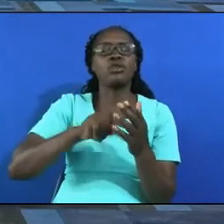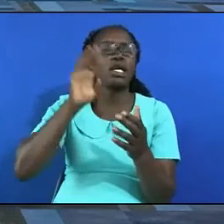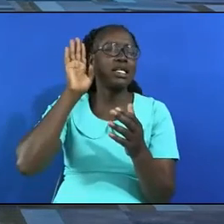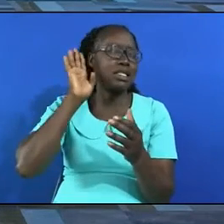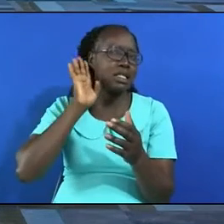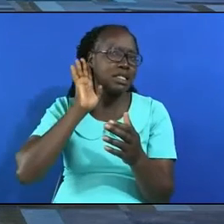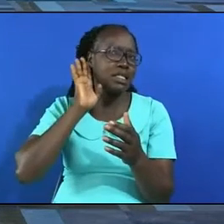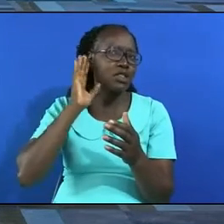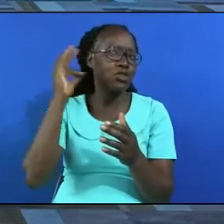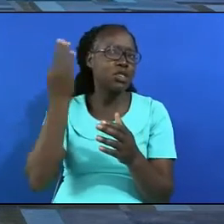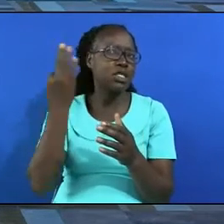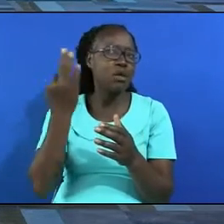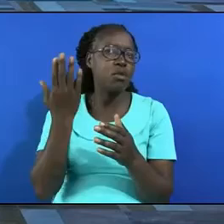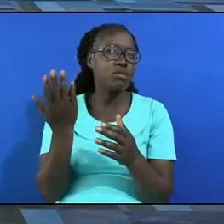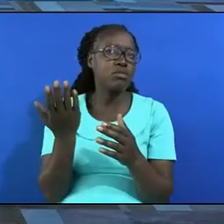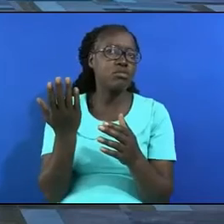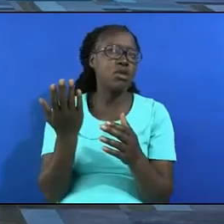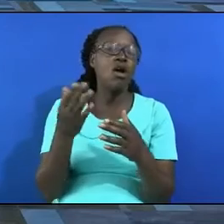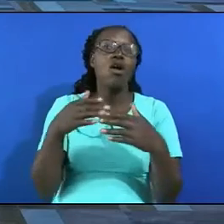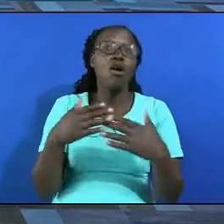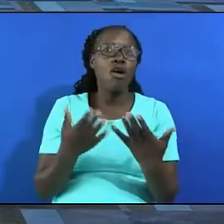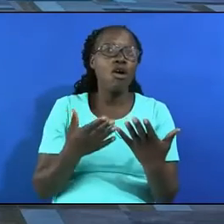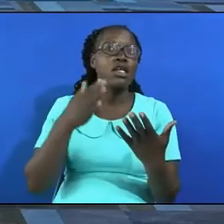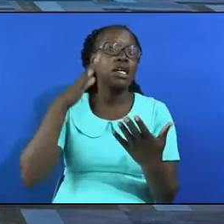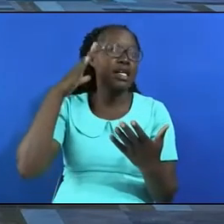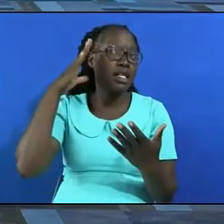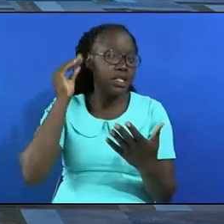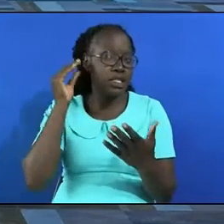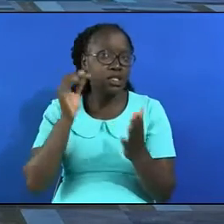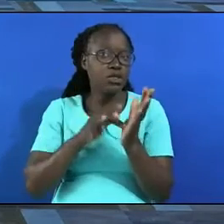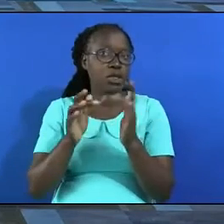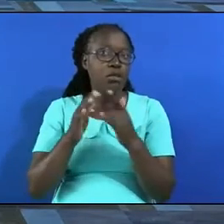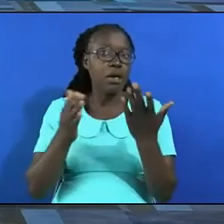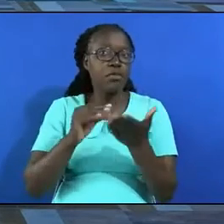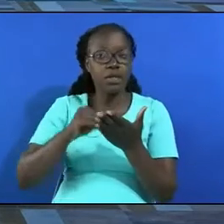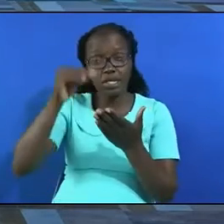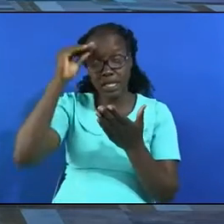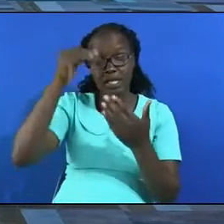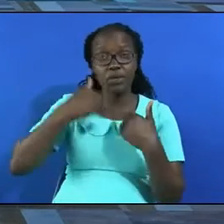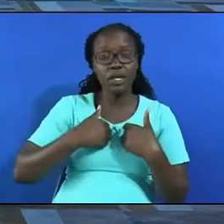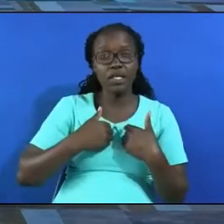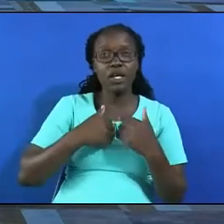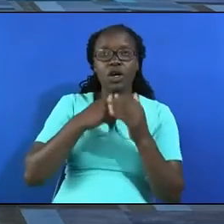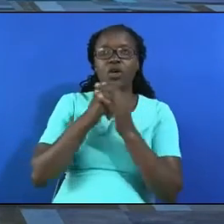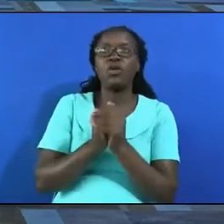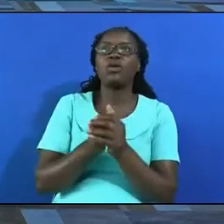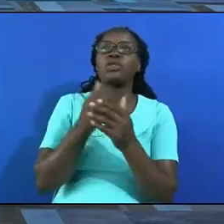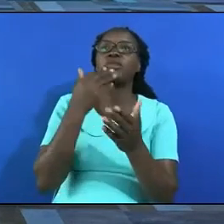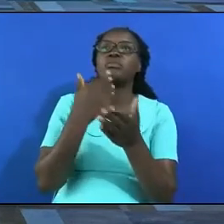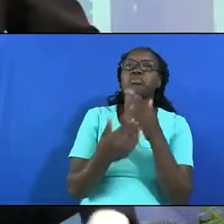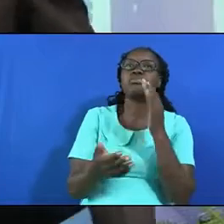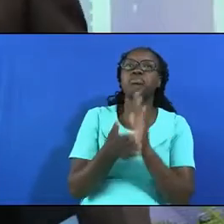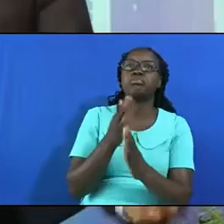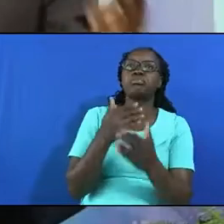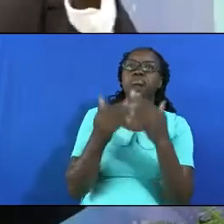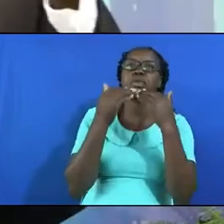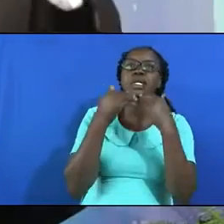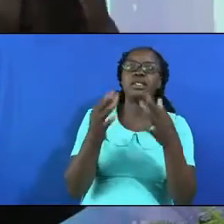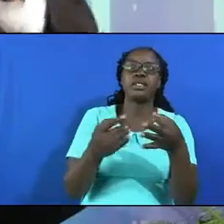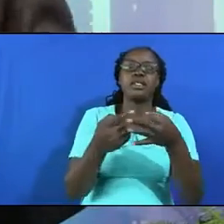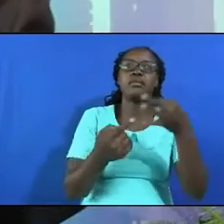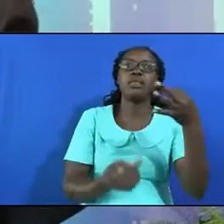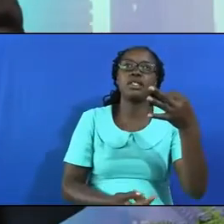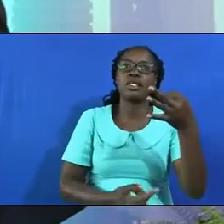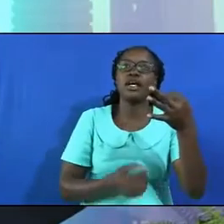listen to this sermon, or listen to the Bible study that we had, worship will not have taken place. Number